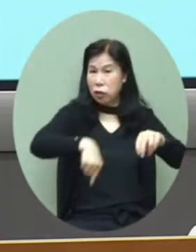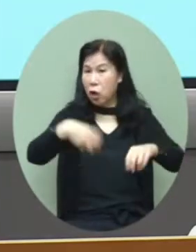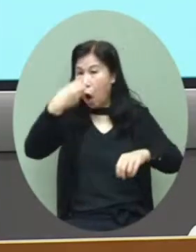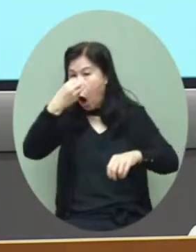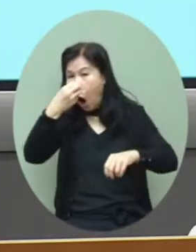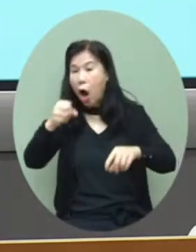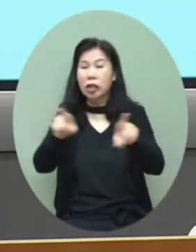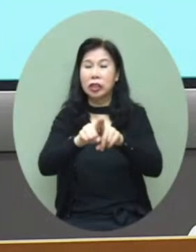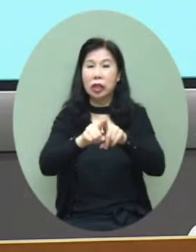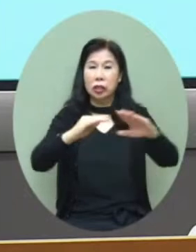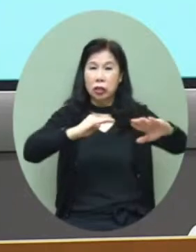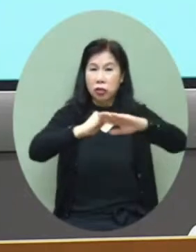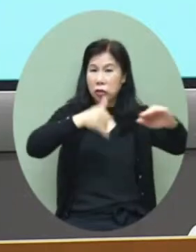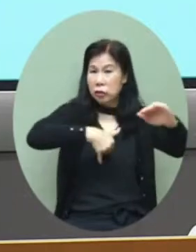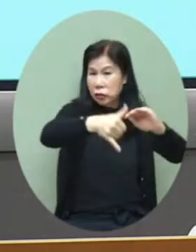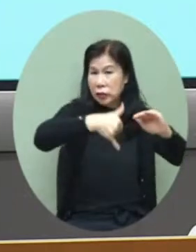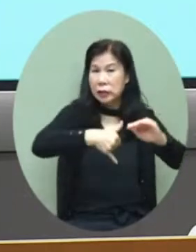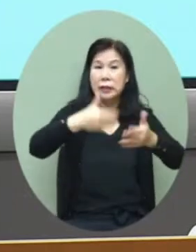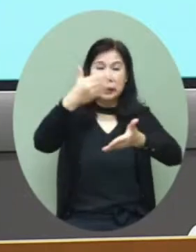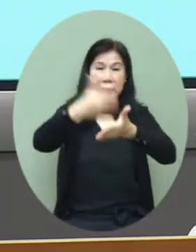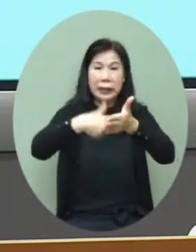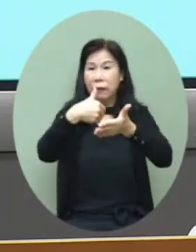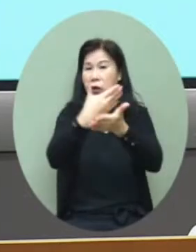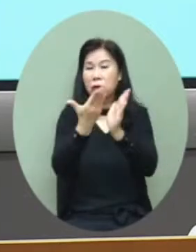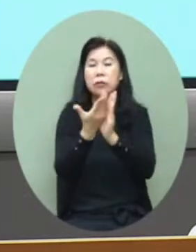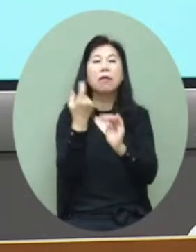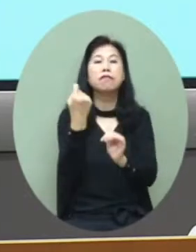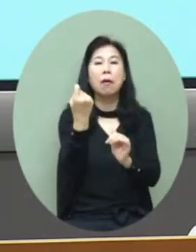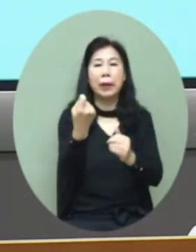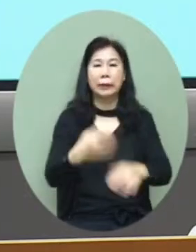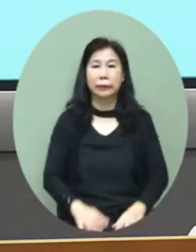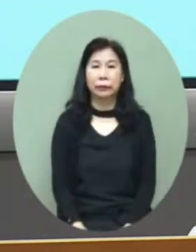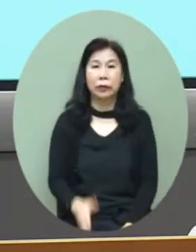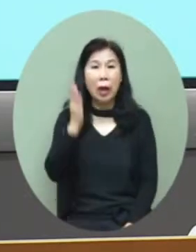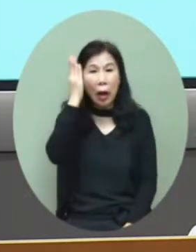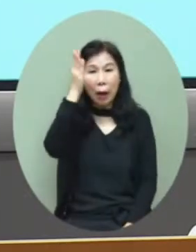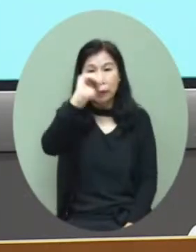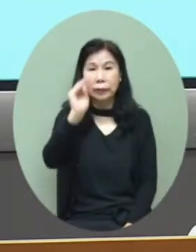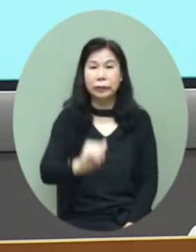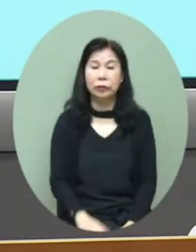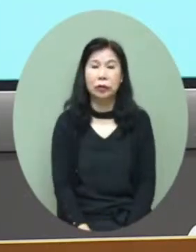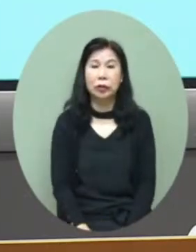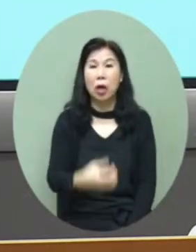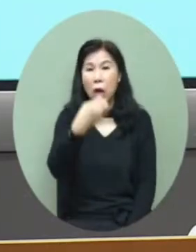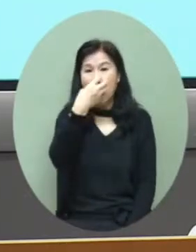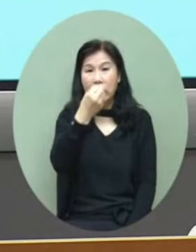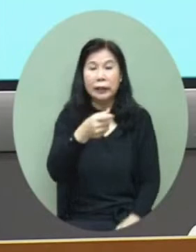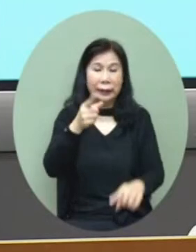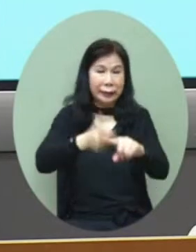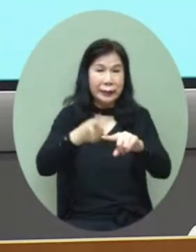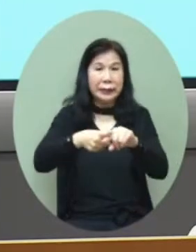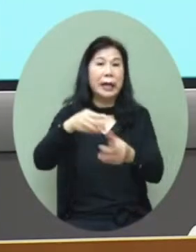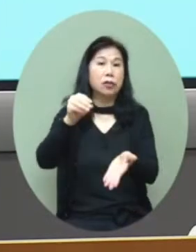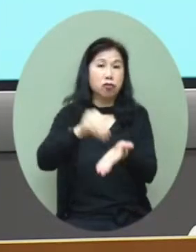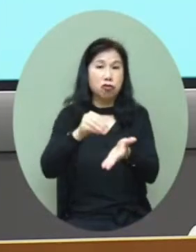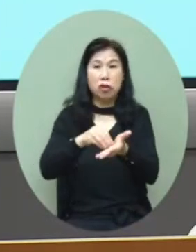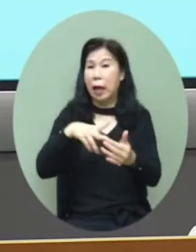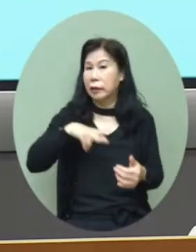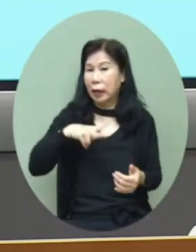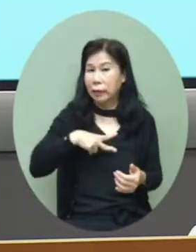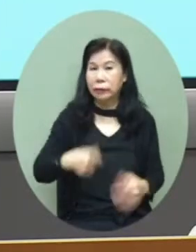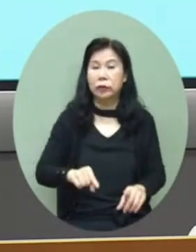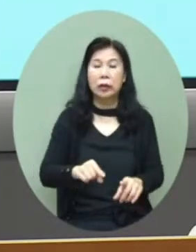requirements of the mainland. We hope that we will be able to